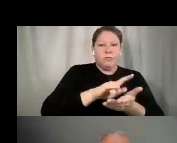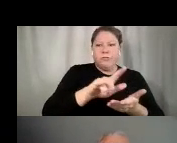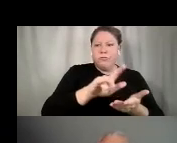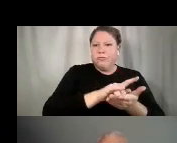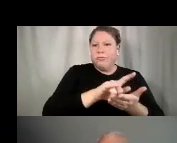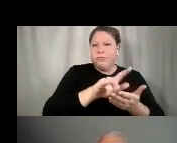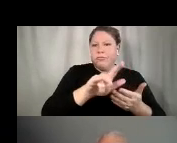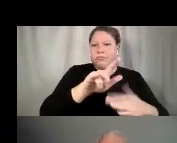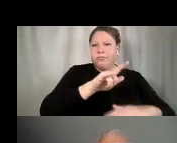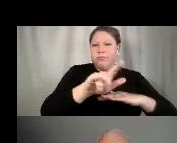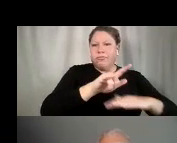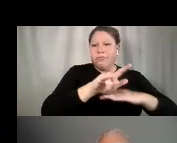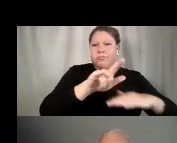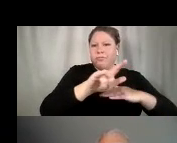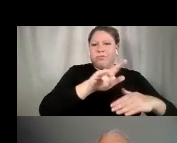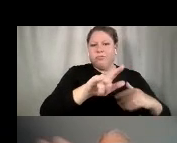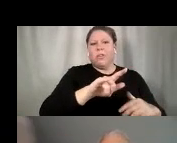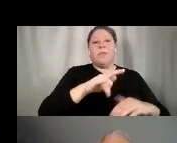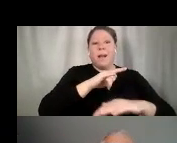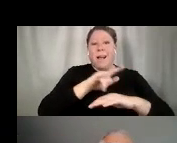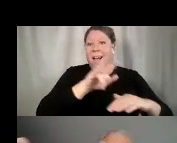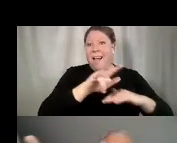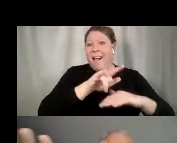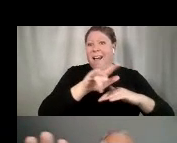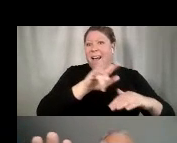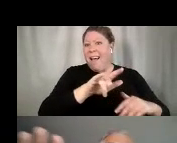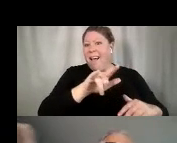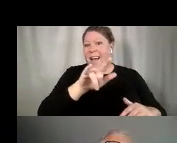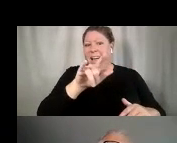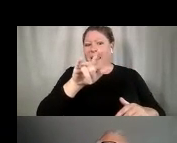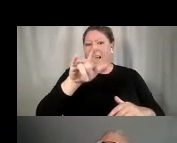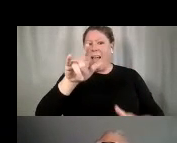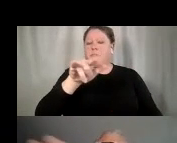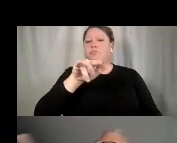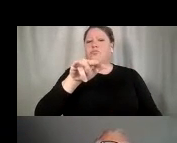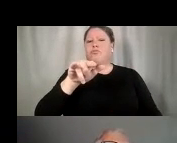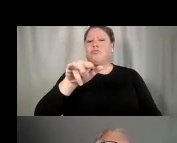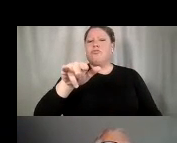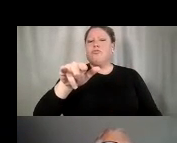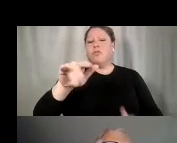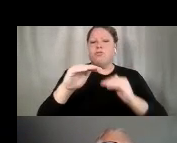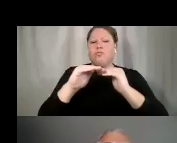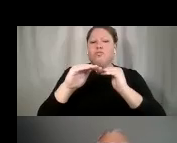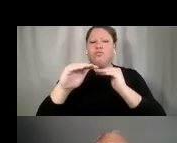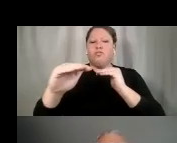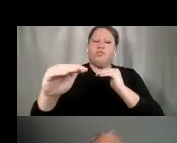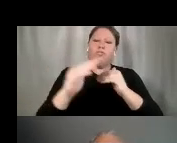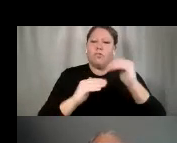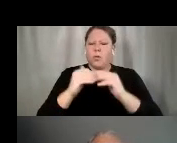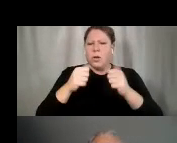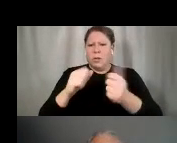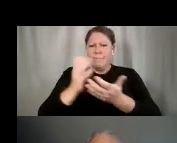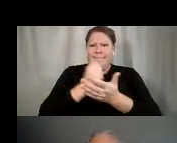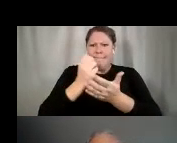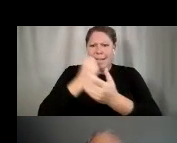And then while we're flying along, while we're at our cruising altitude, we're going to be working on generating ideas. And we're going to be looking